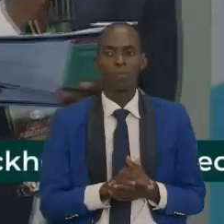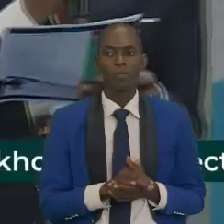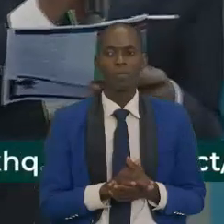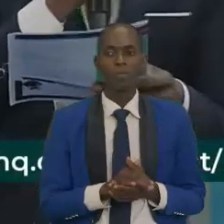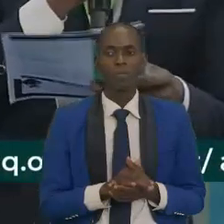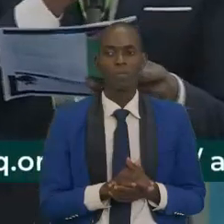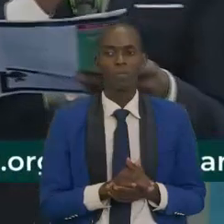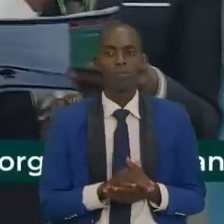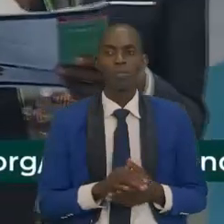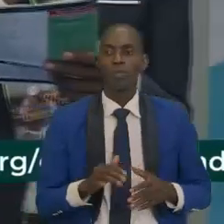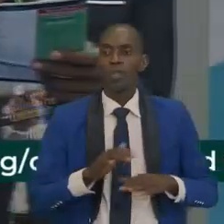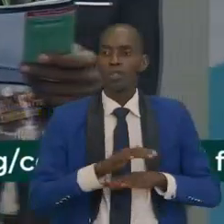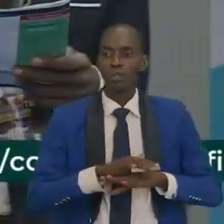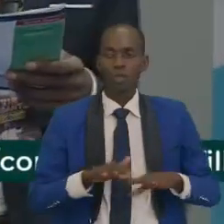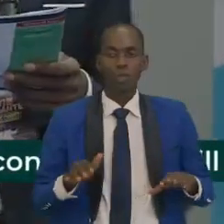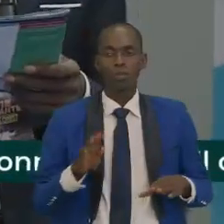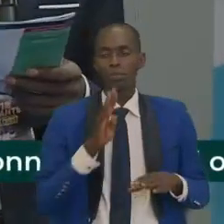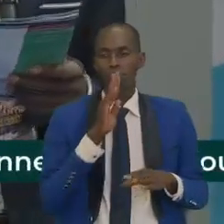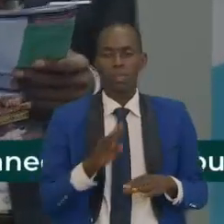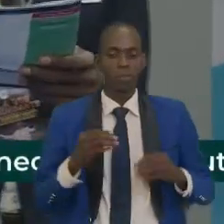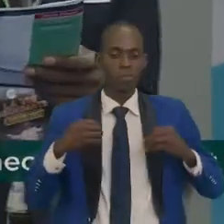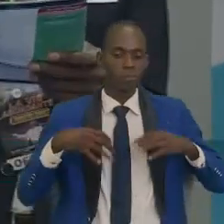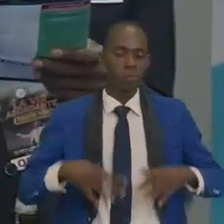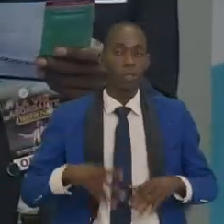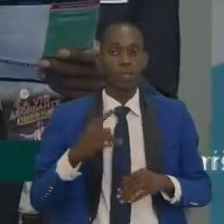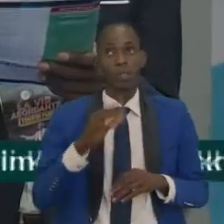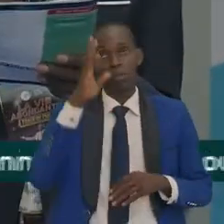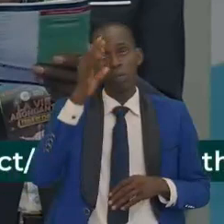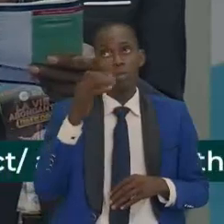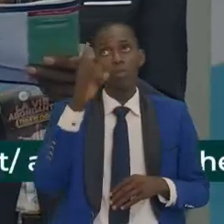don't be discouraged. The man of God will come back and pray for you.